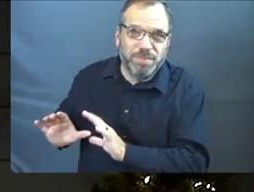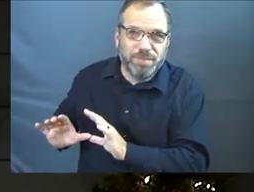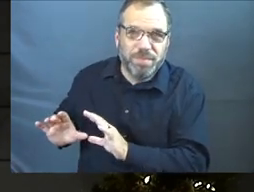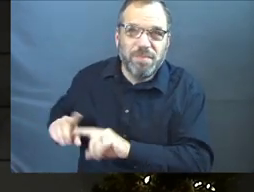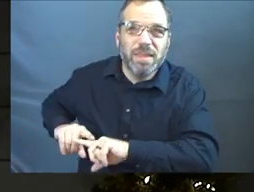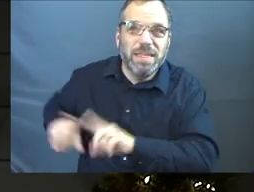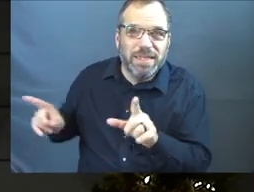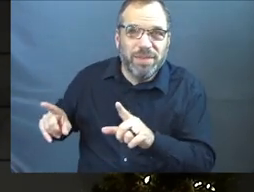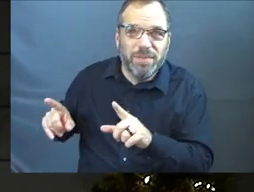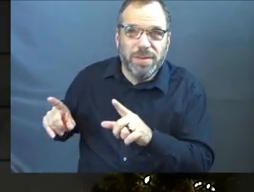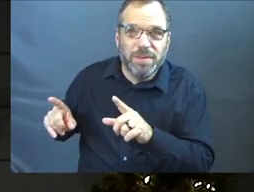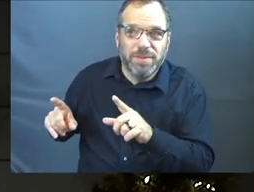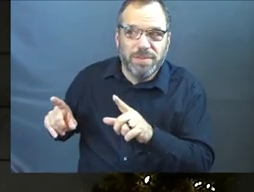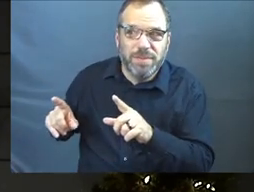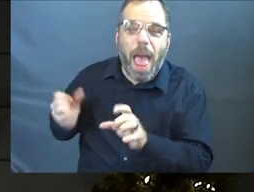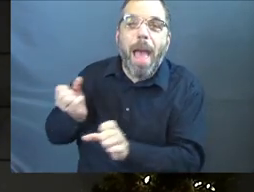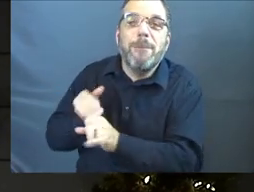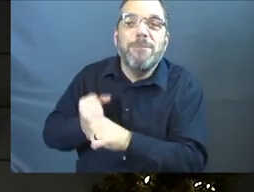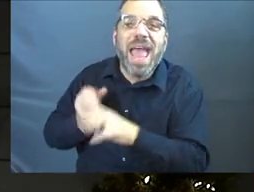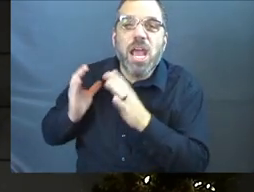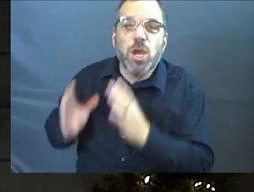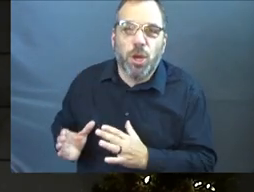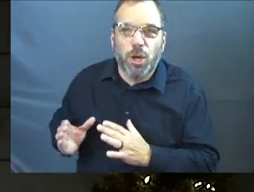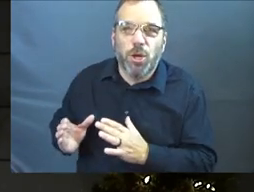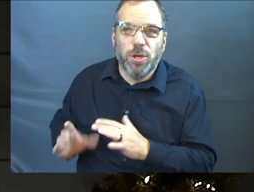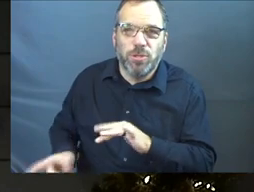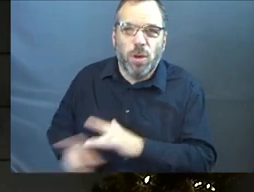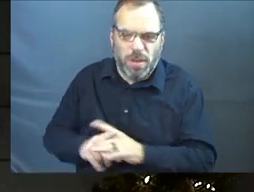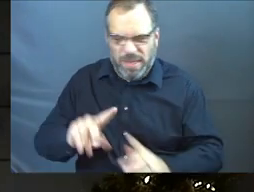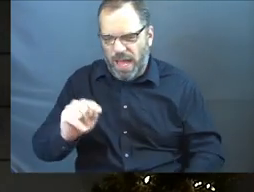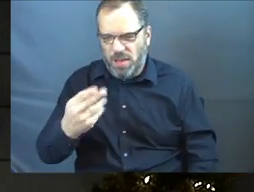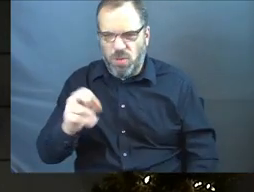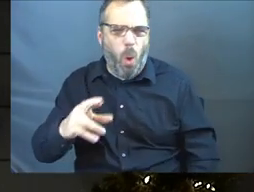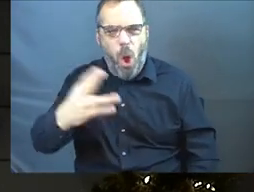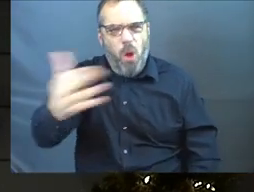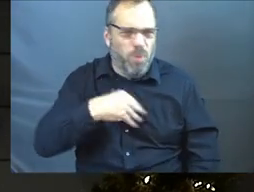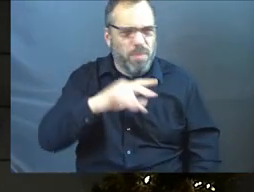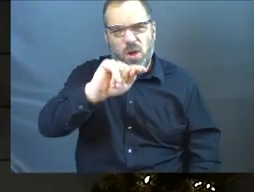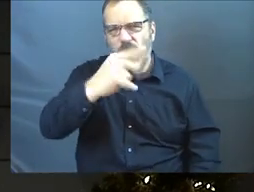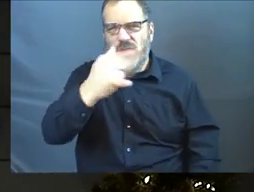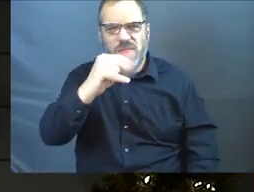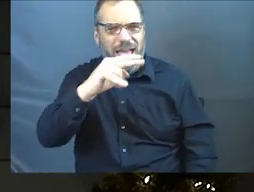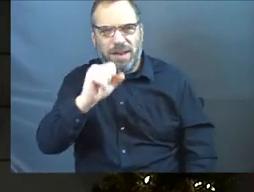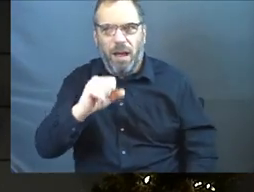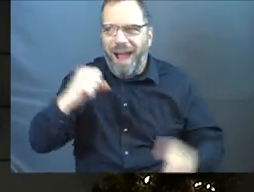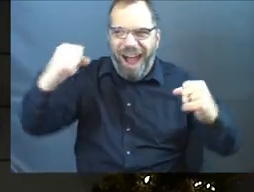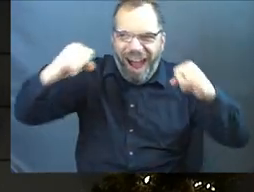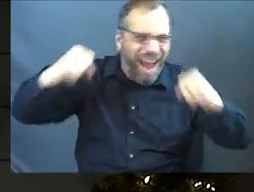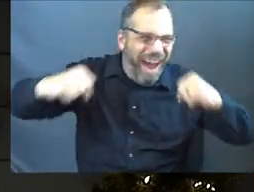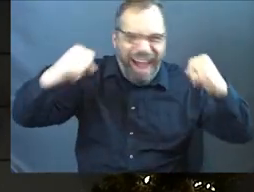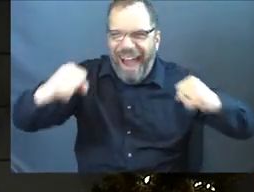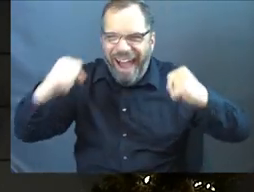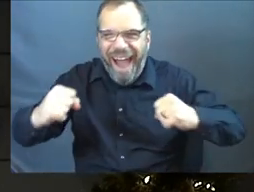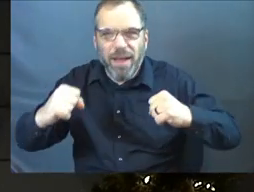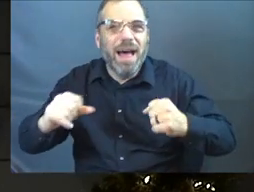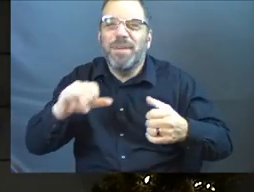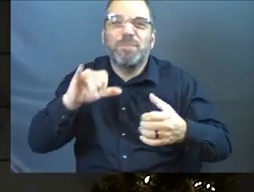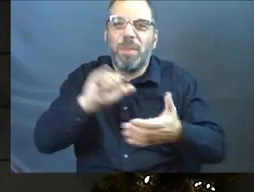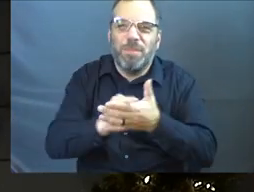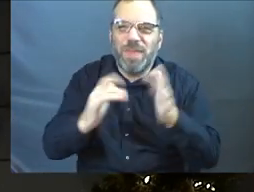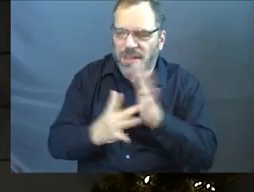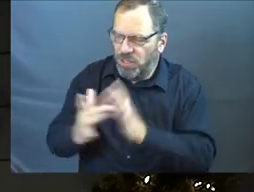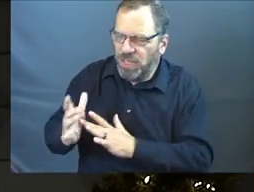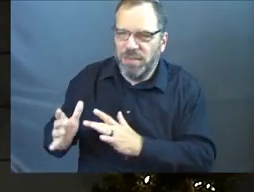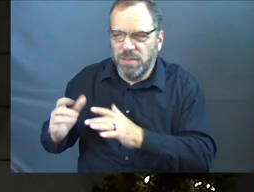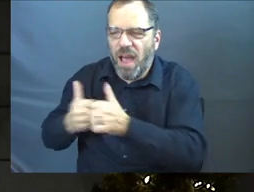The difference maker has just arrived. And then Thor goes on and screams, bring me Thanos. And you're just hype. And, you know, he goes crazy. That's